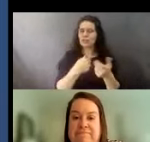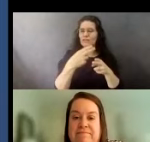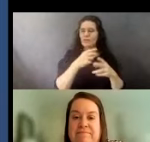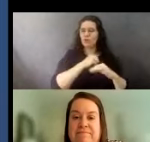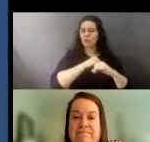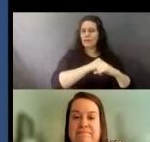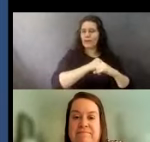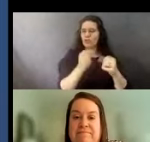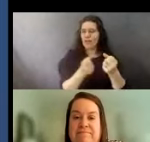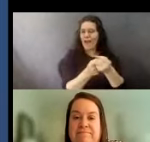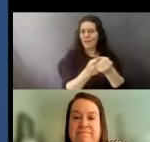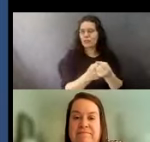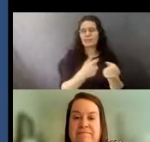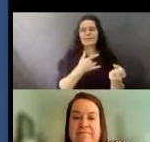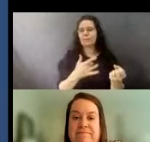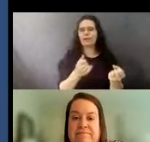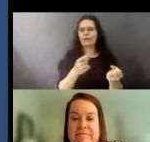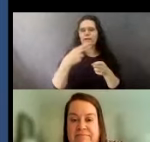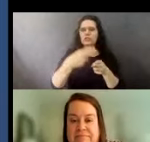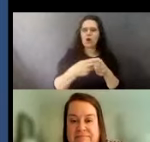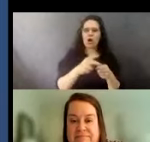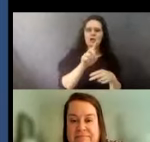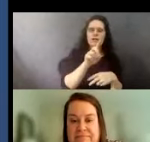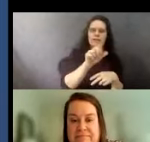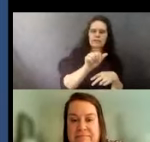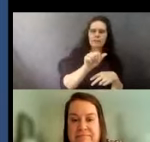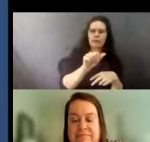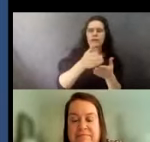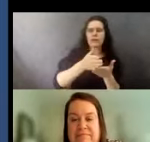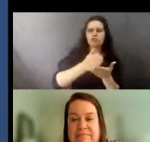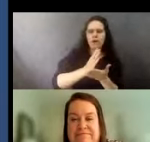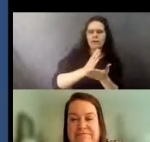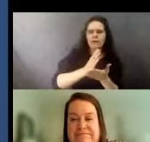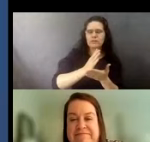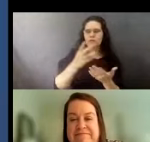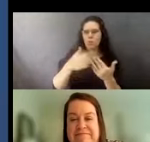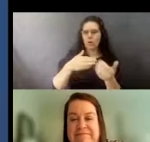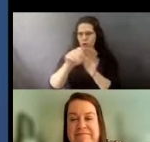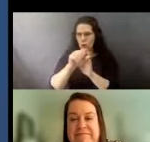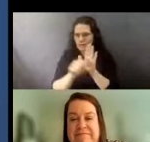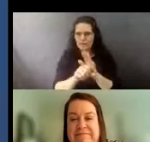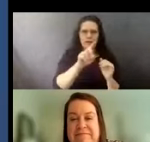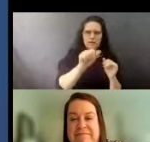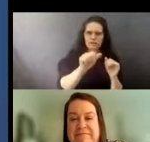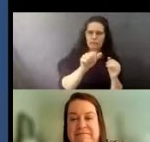called Disability Rights and then the name of your state. And you can also go to